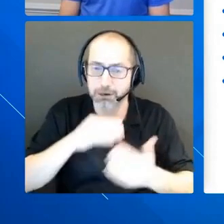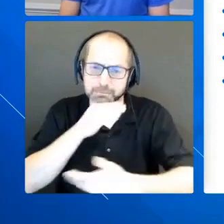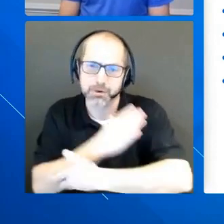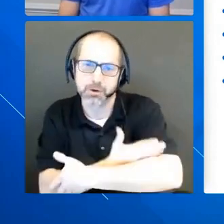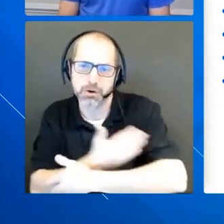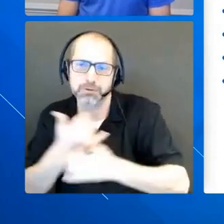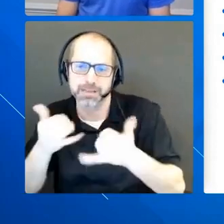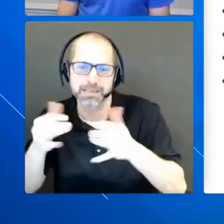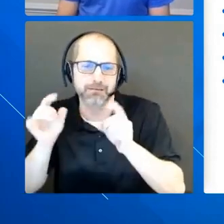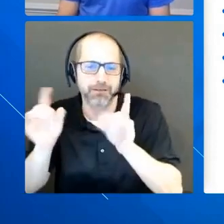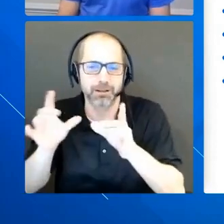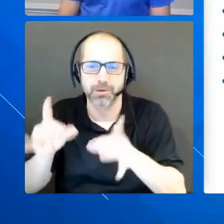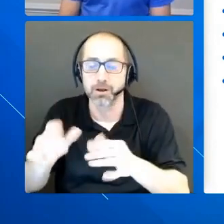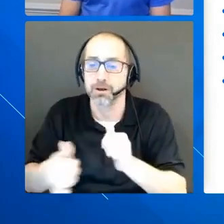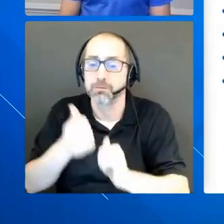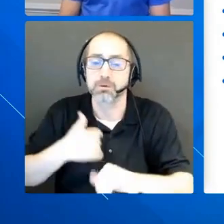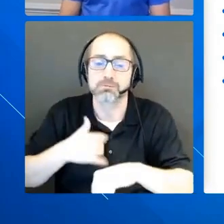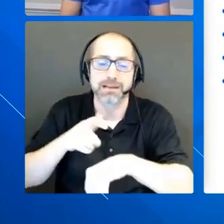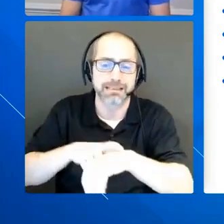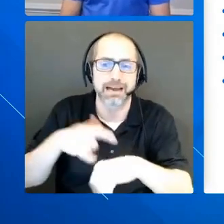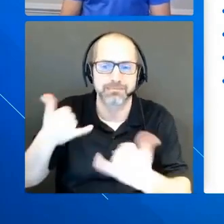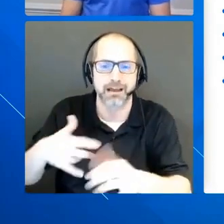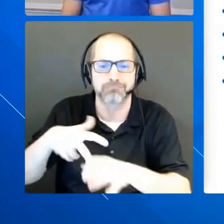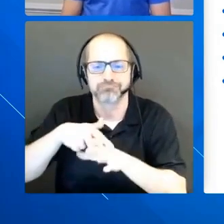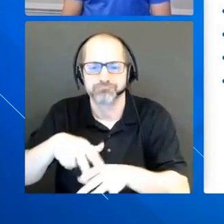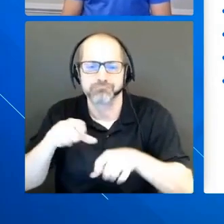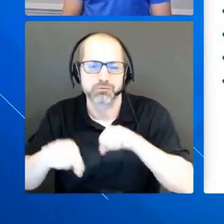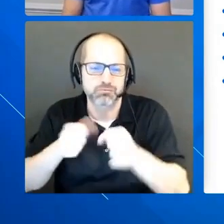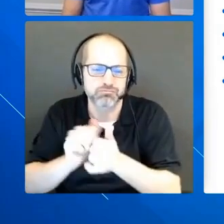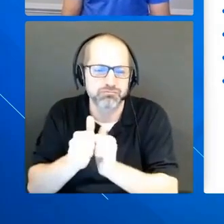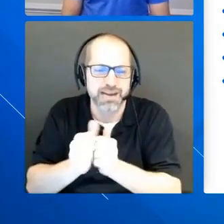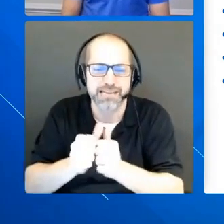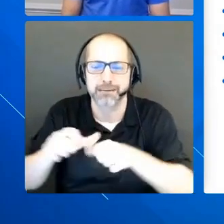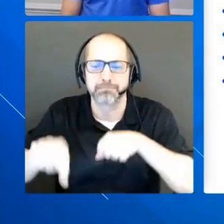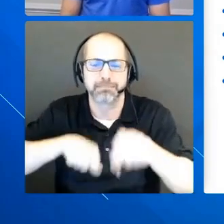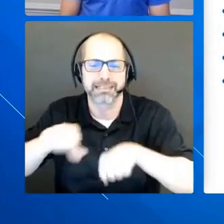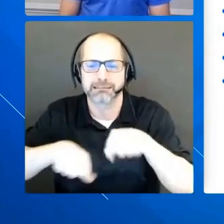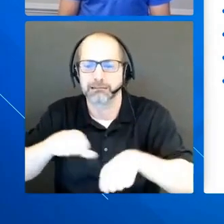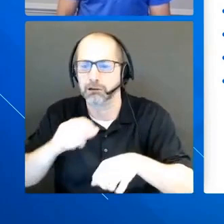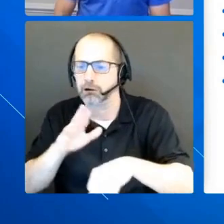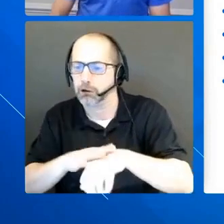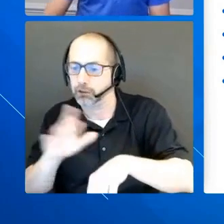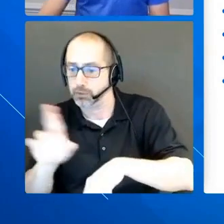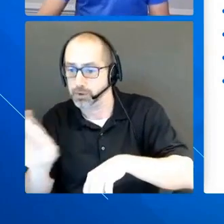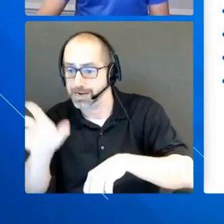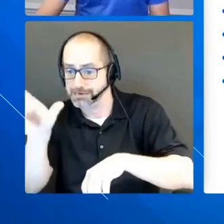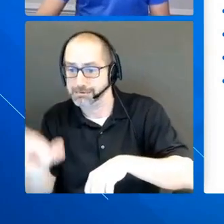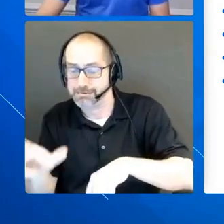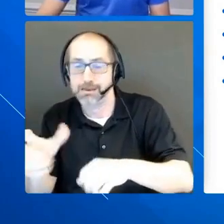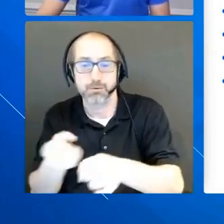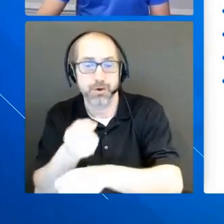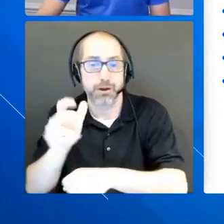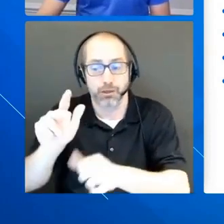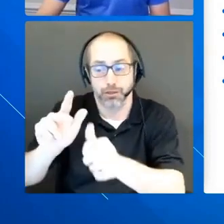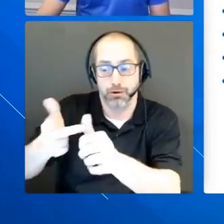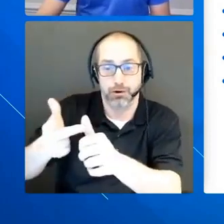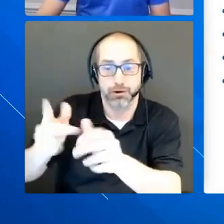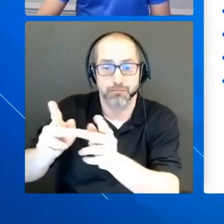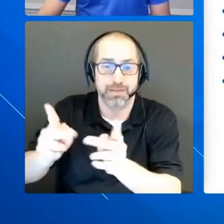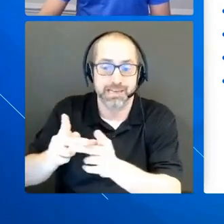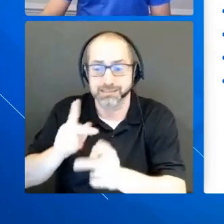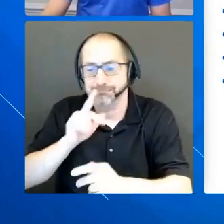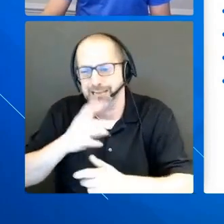of the time riding and actually now racing bicycles. That on the right is a podium. I was in 3rd place. I wish I had a 1st place, but